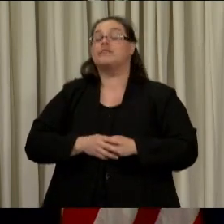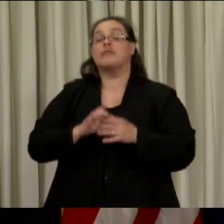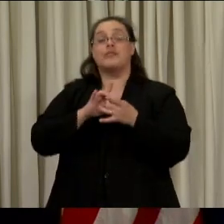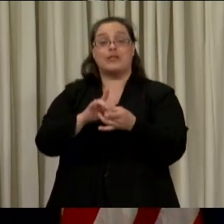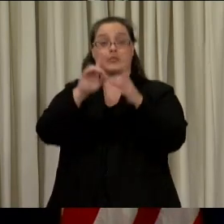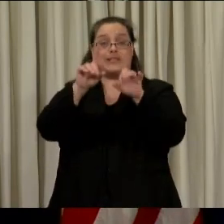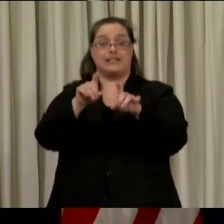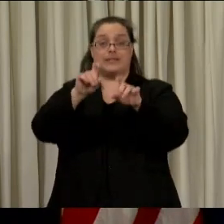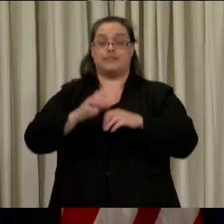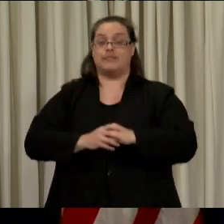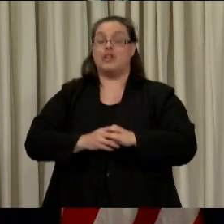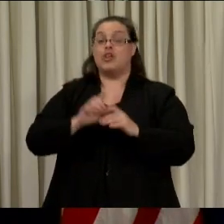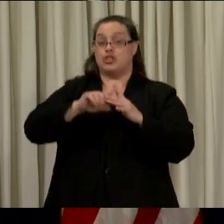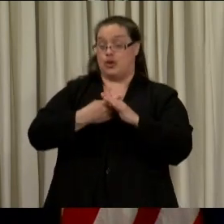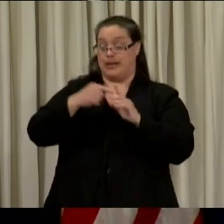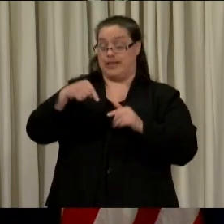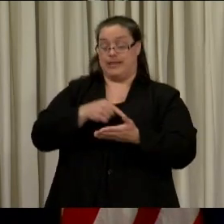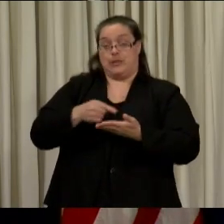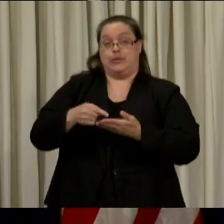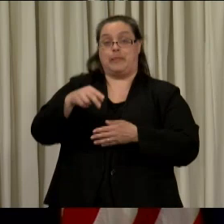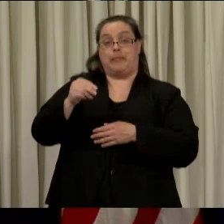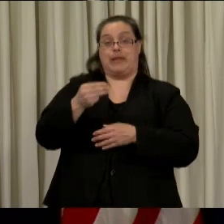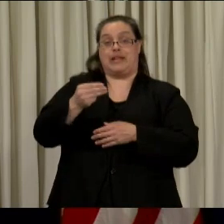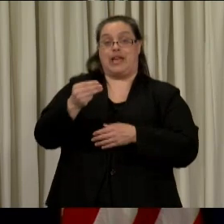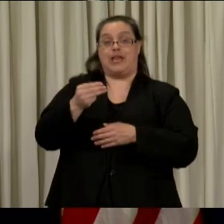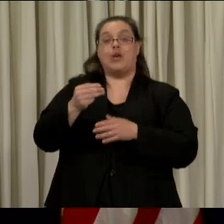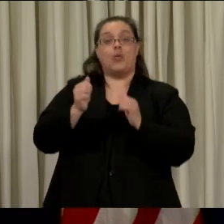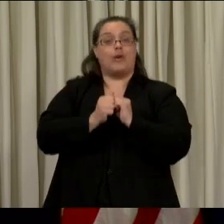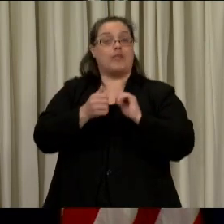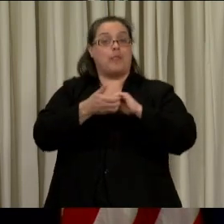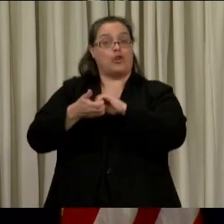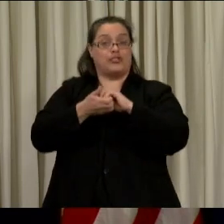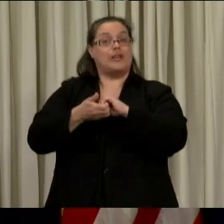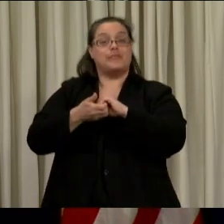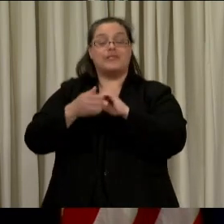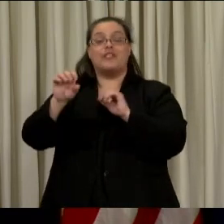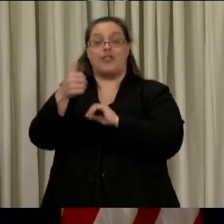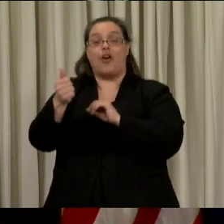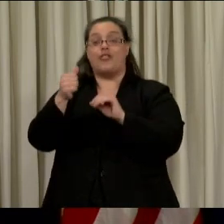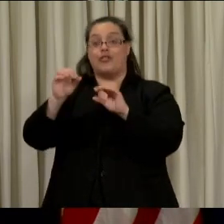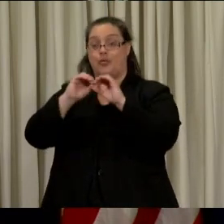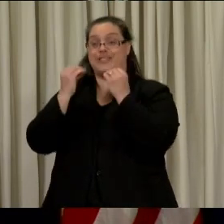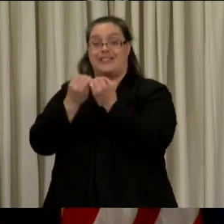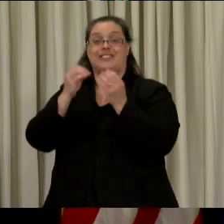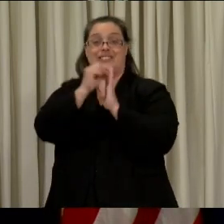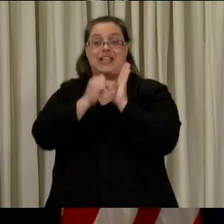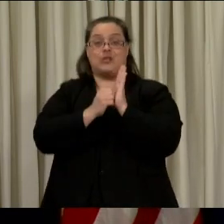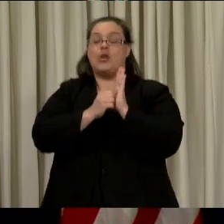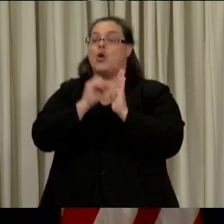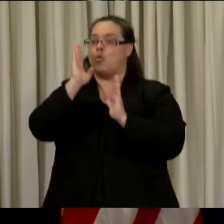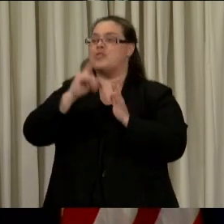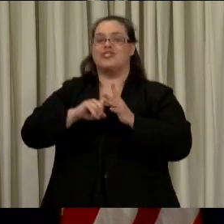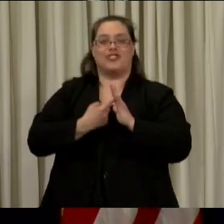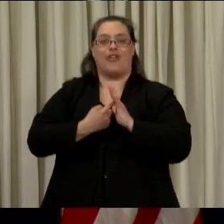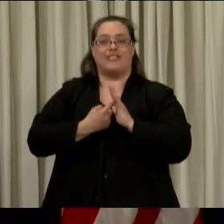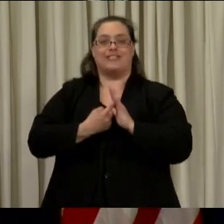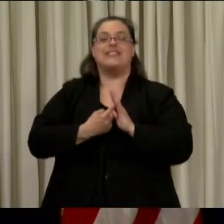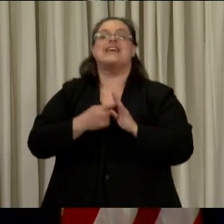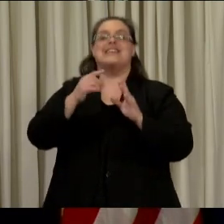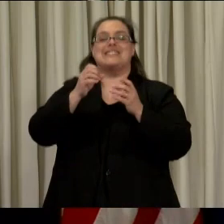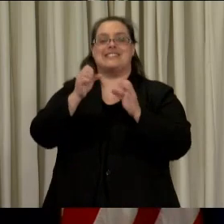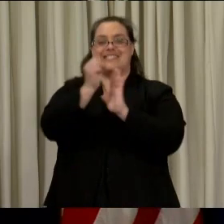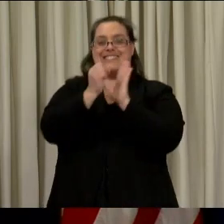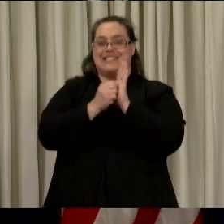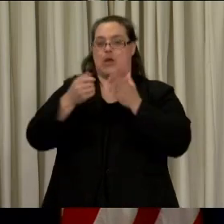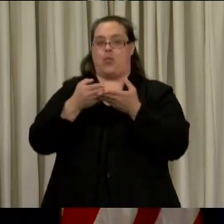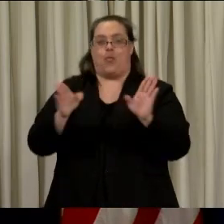Monday, in partnership with the healthcare systems in our state, we will begin a statewide testing program. And please hear these next words. In order